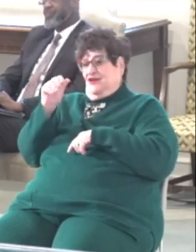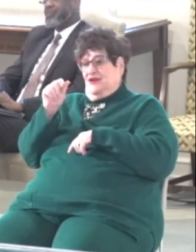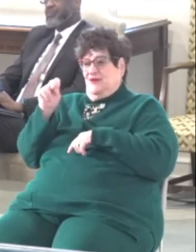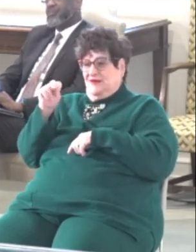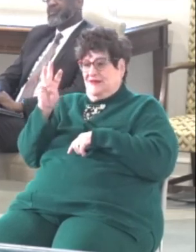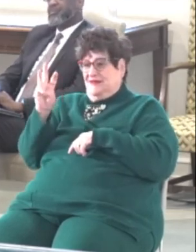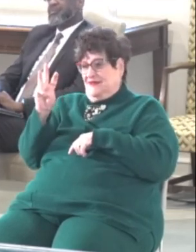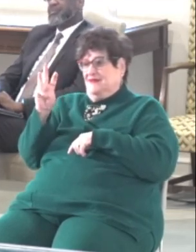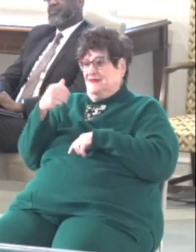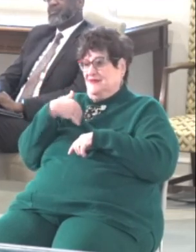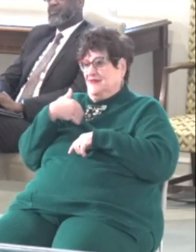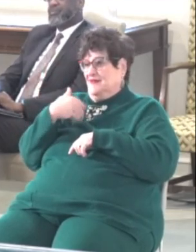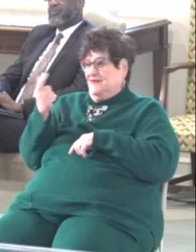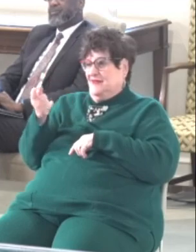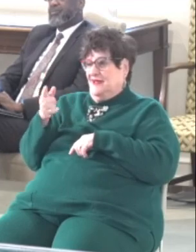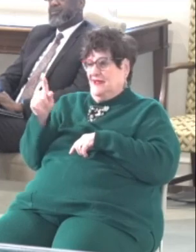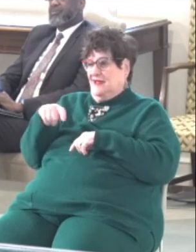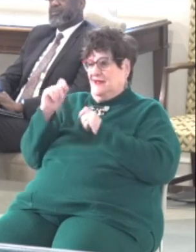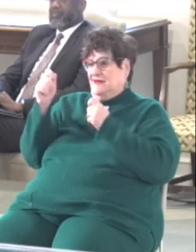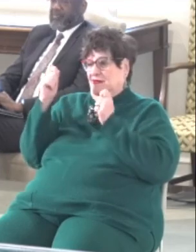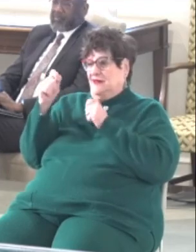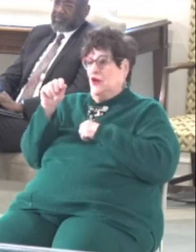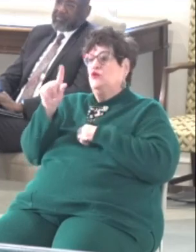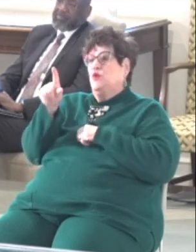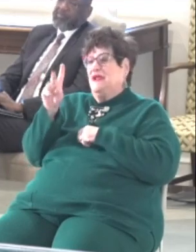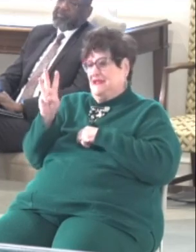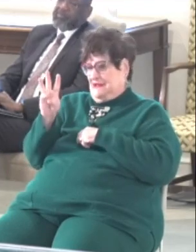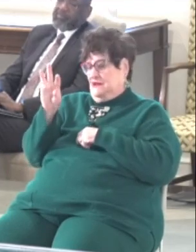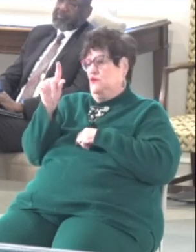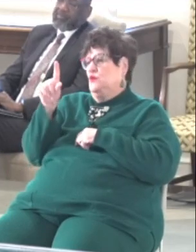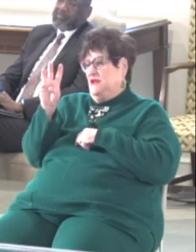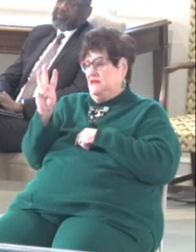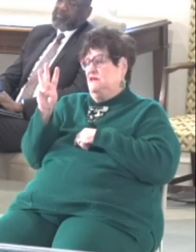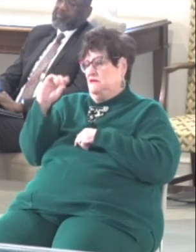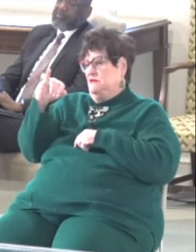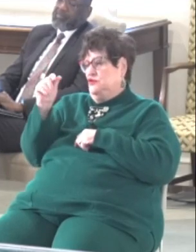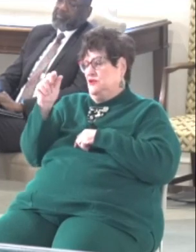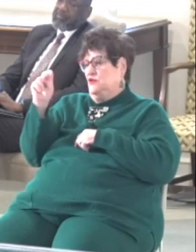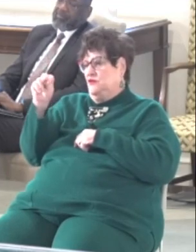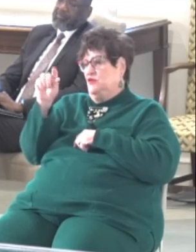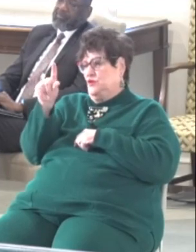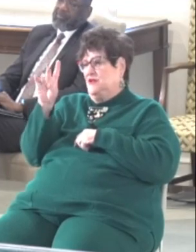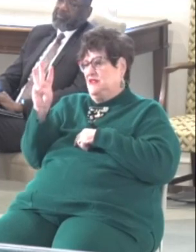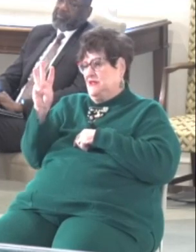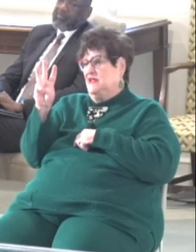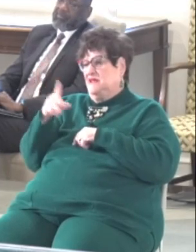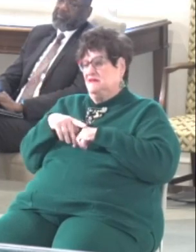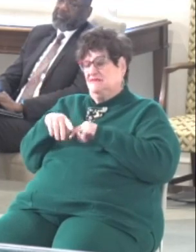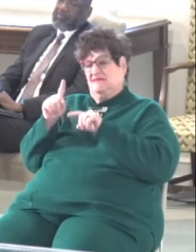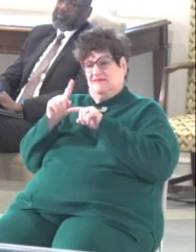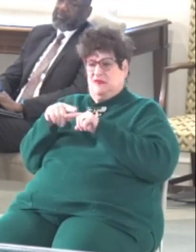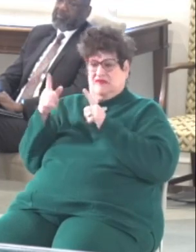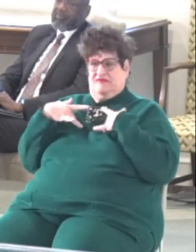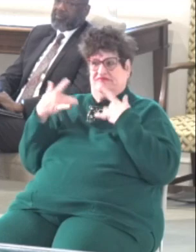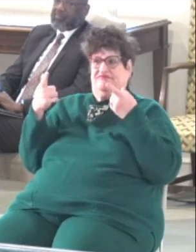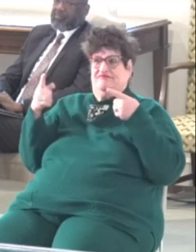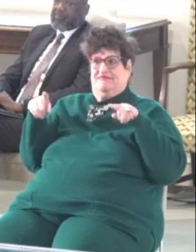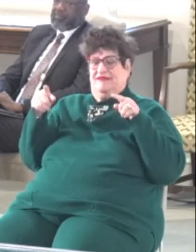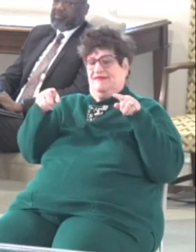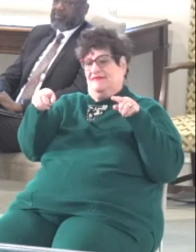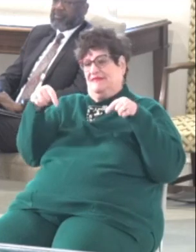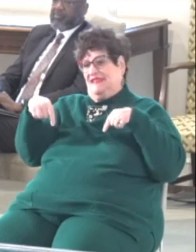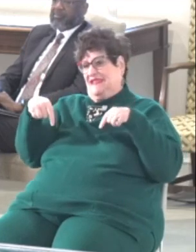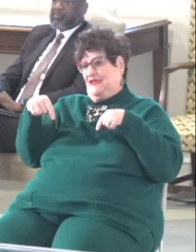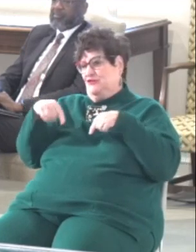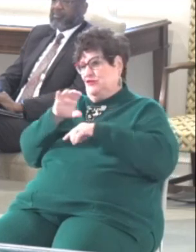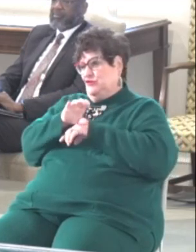climate revival here, and I hope you're a part of it. All these different ways that we can rethink and reconnect and